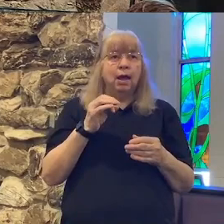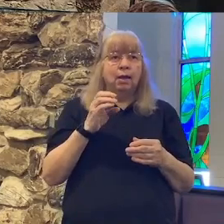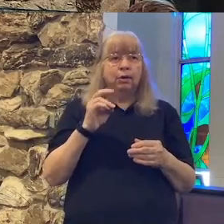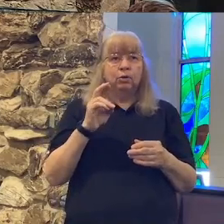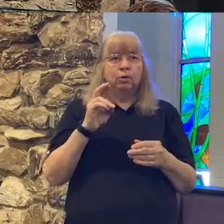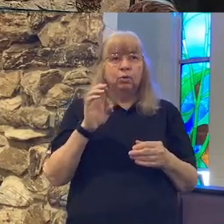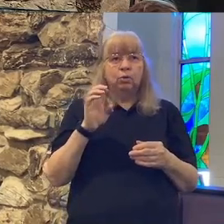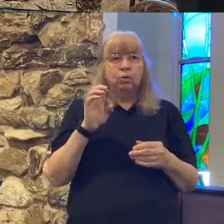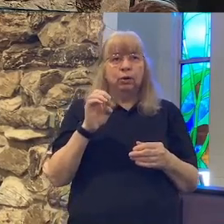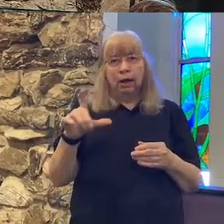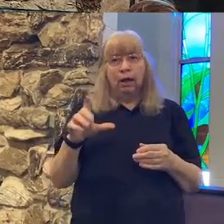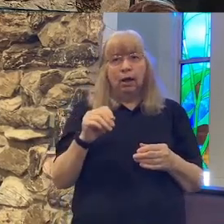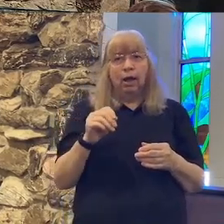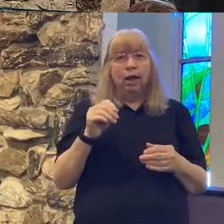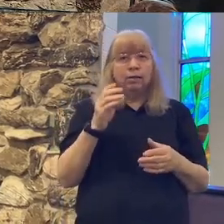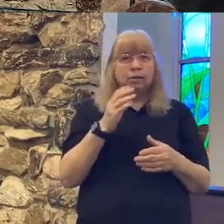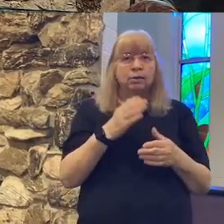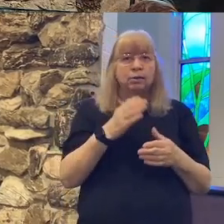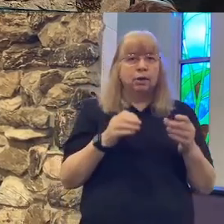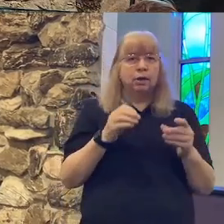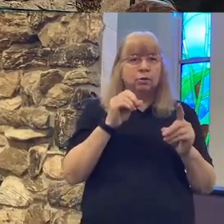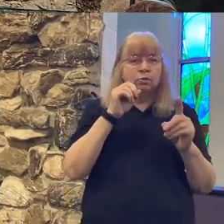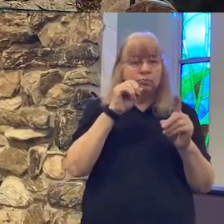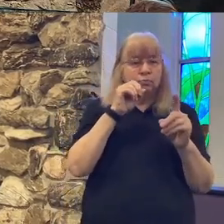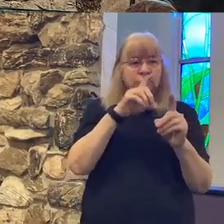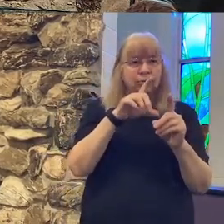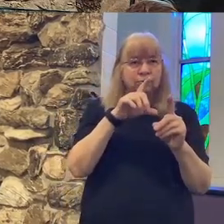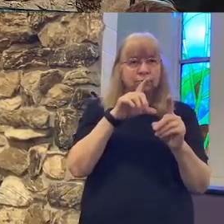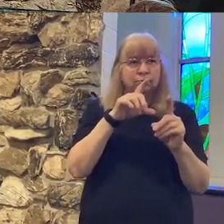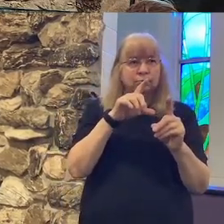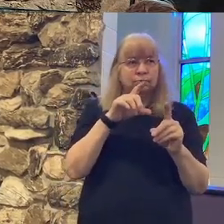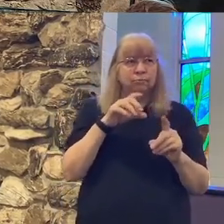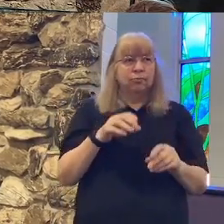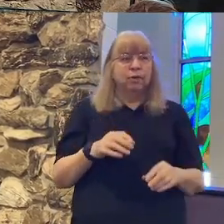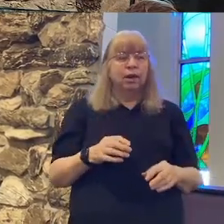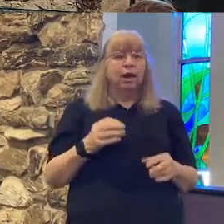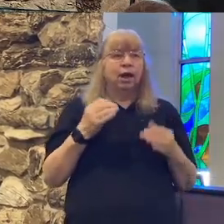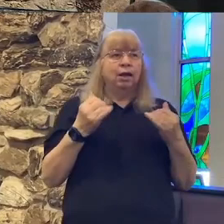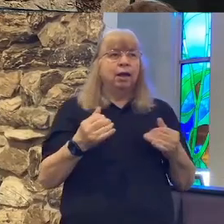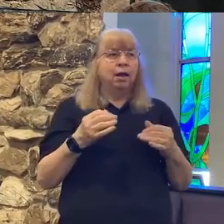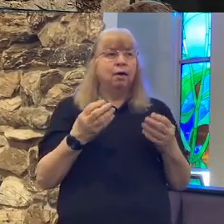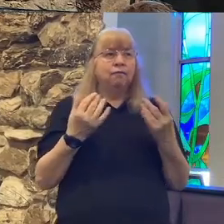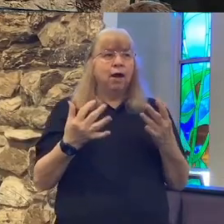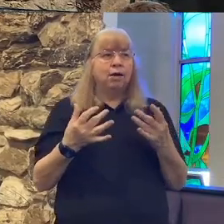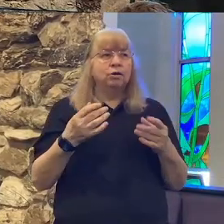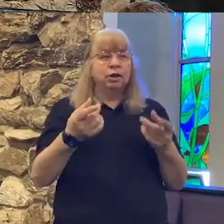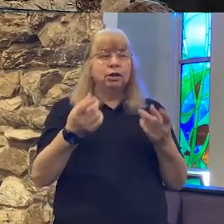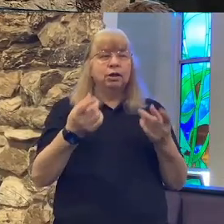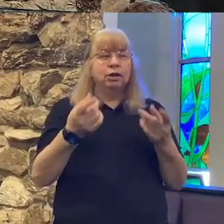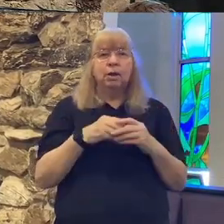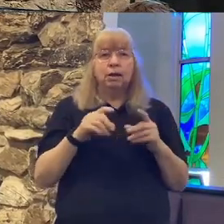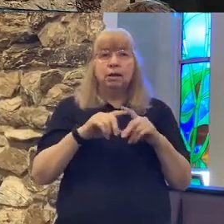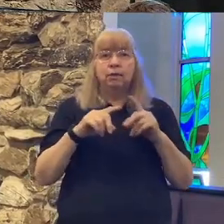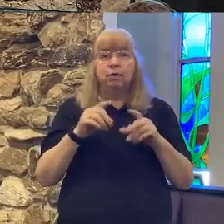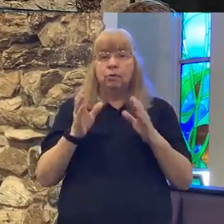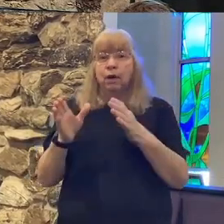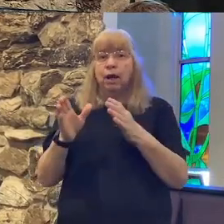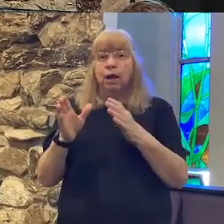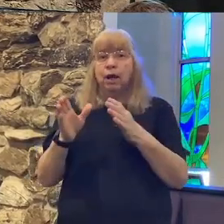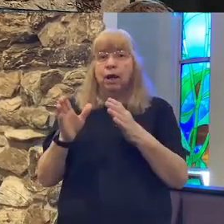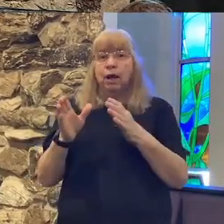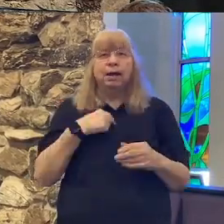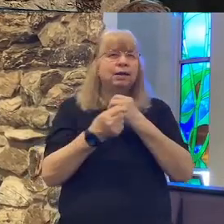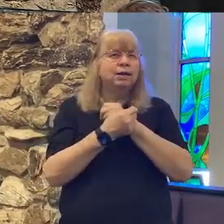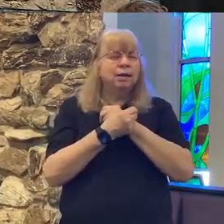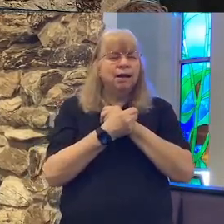it needs something to ignite, right? Now, fires can come in very different forms, and I love the music that you